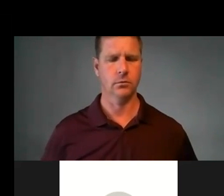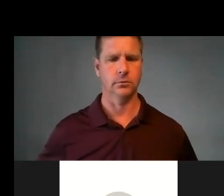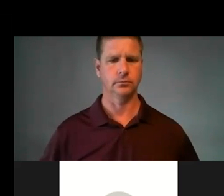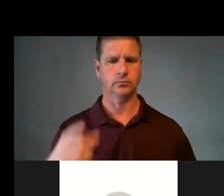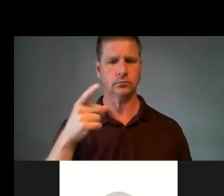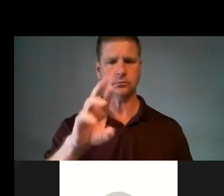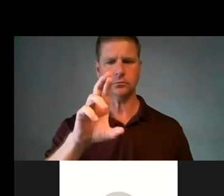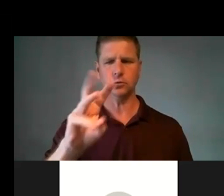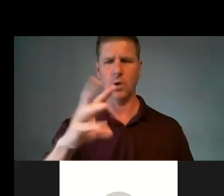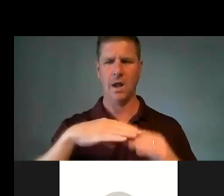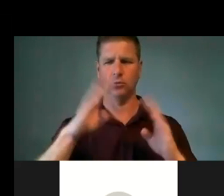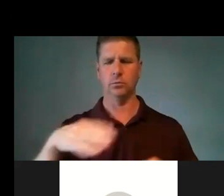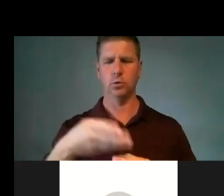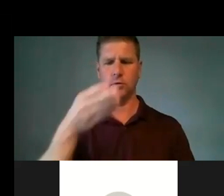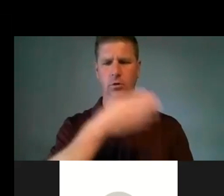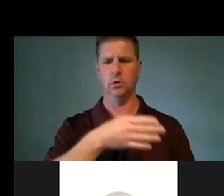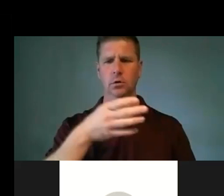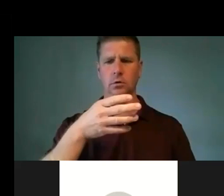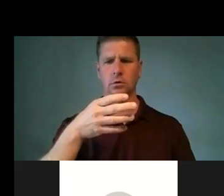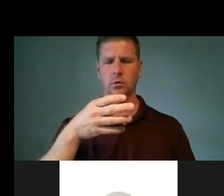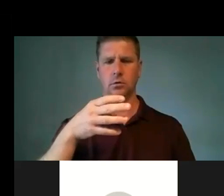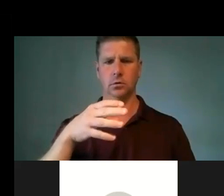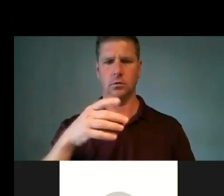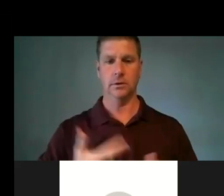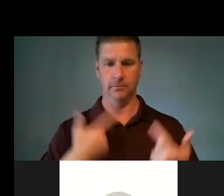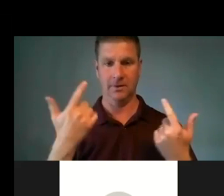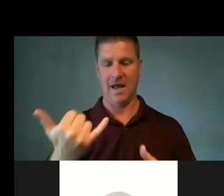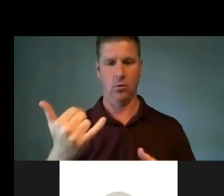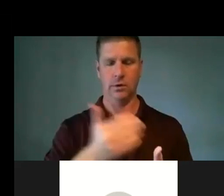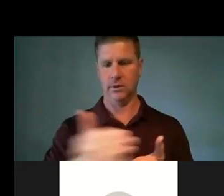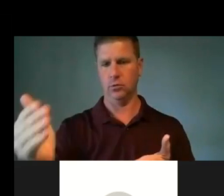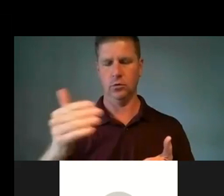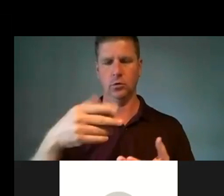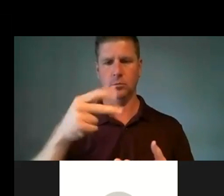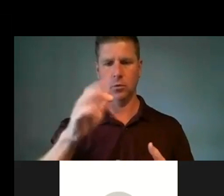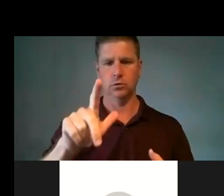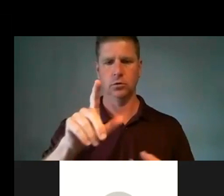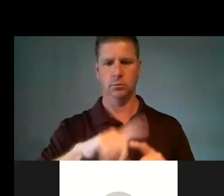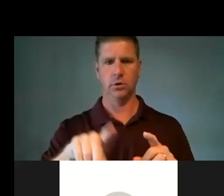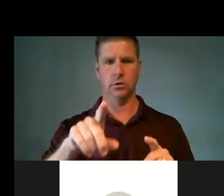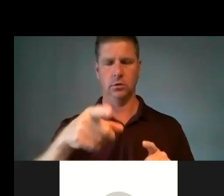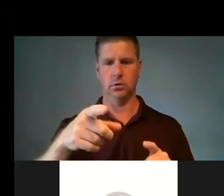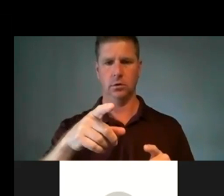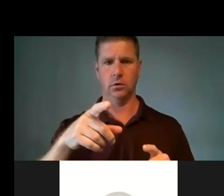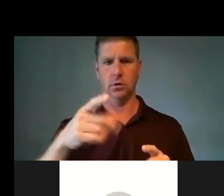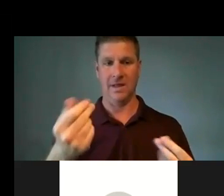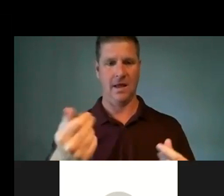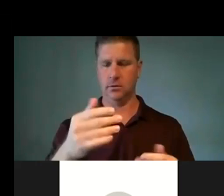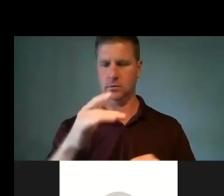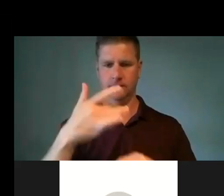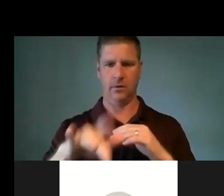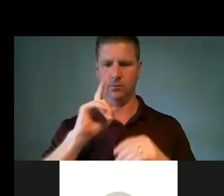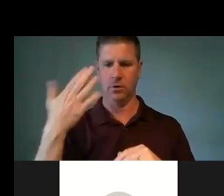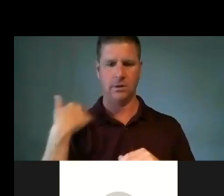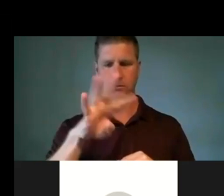Row houses previously occupied the now cleared parcels, but the land has stood vacant for the past 40 years and has